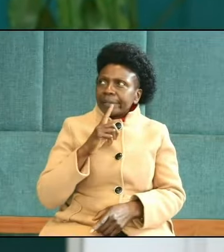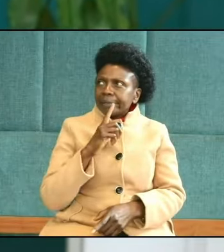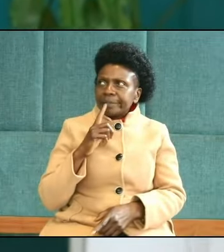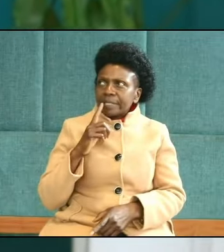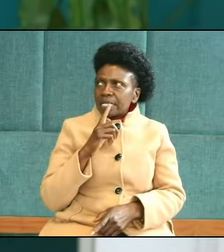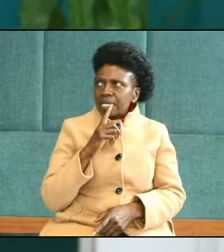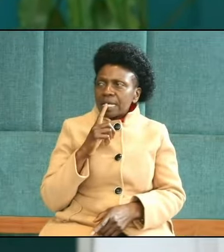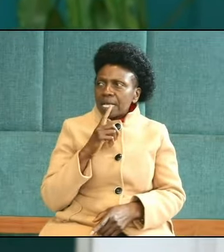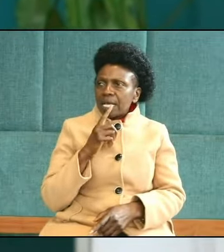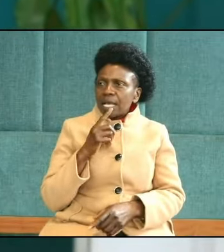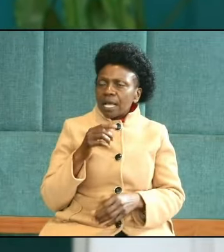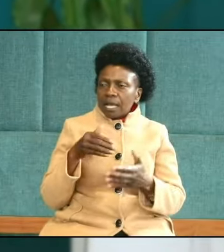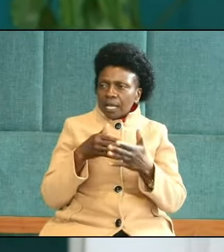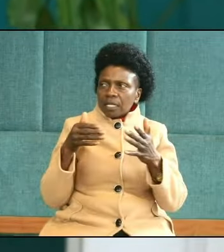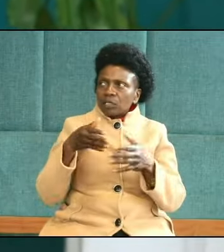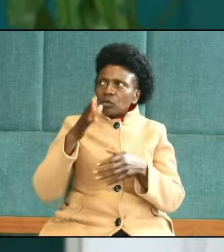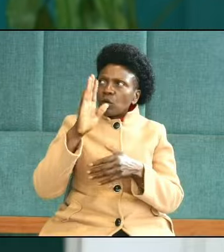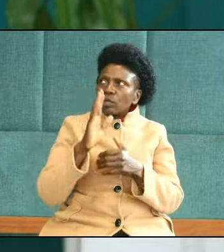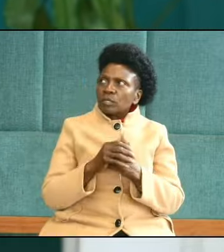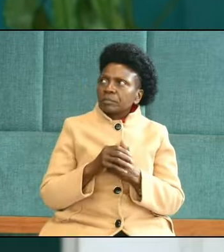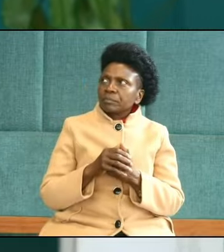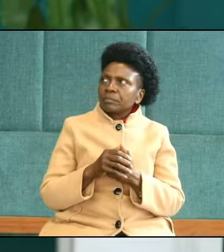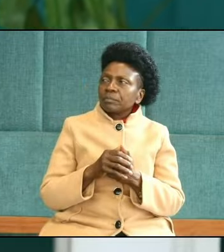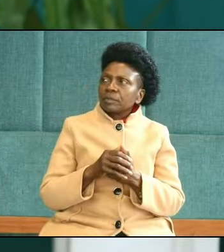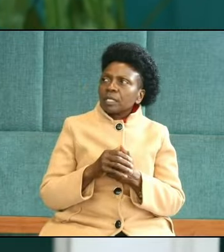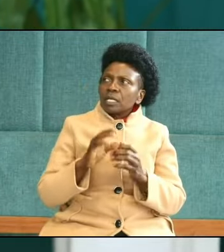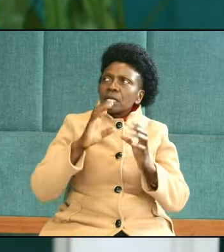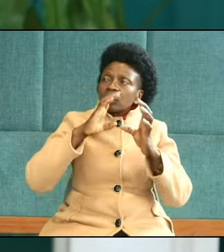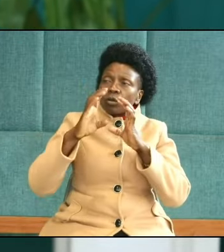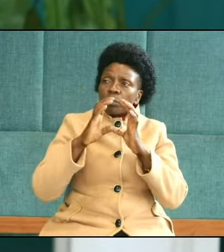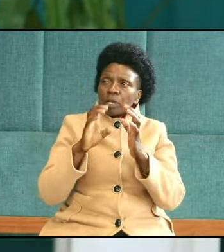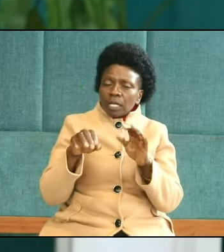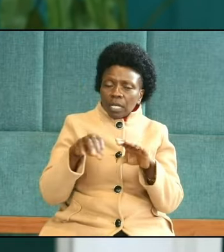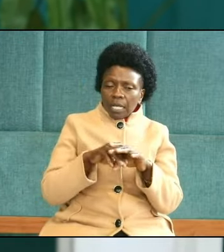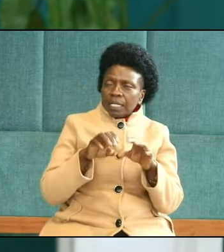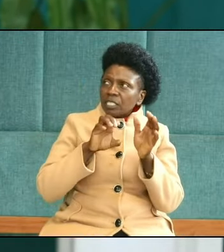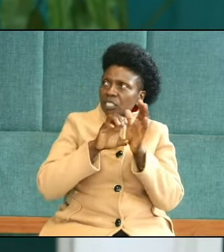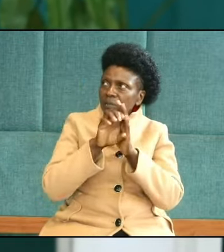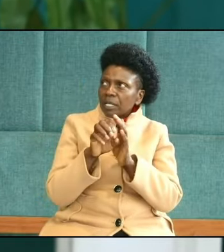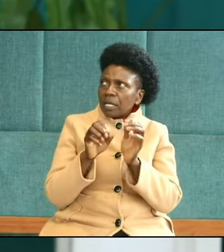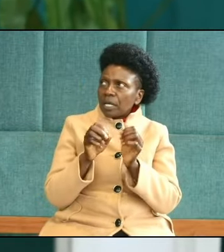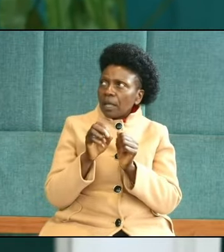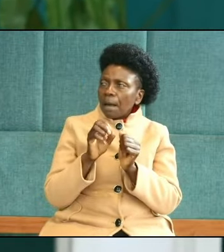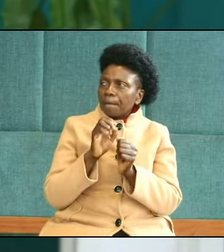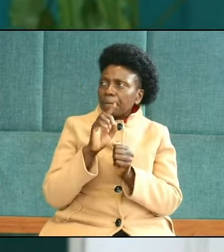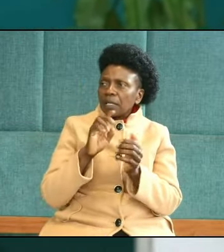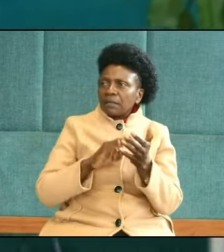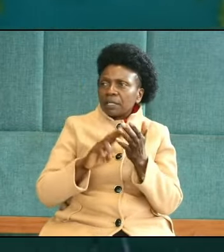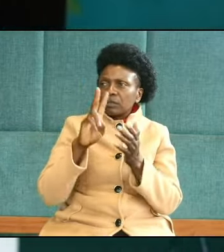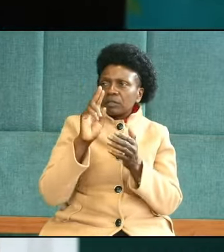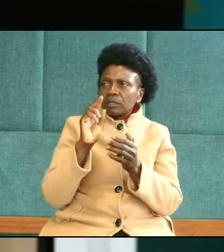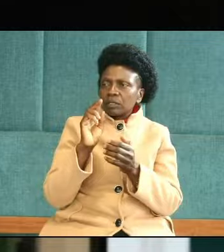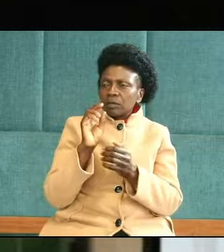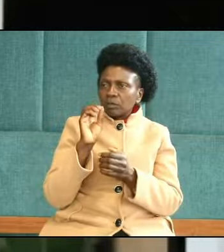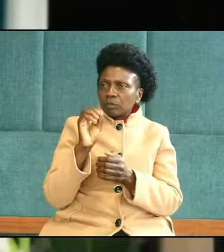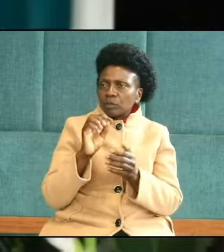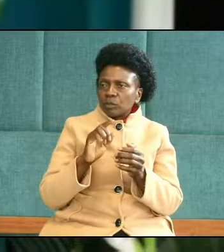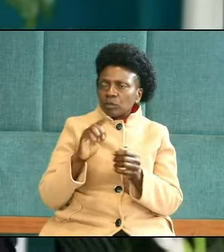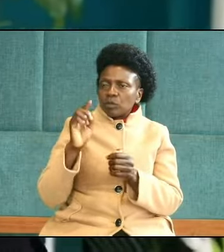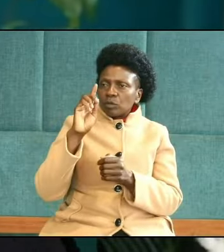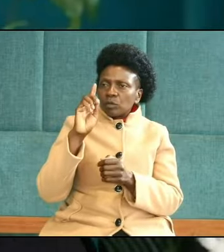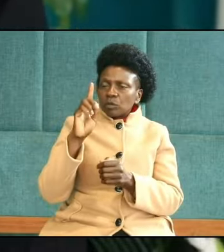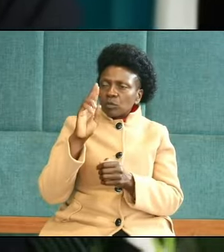God. Ruth chapter 1, verse 20 and 21. She is complaining about this. Now, wait a minute. This is a strange comment.